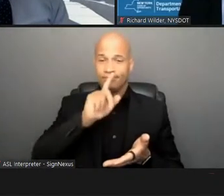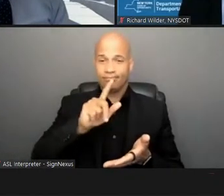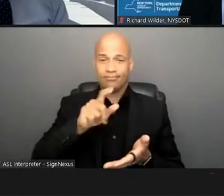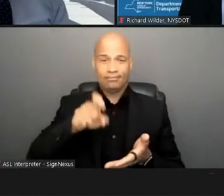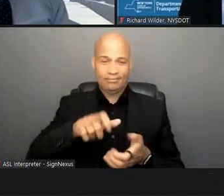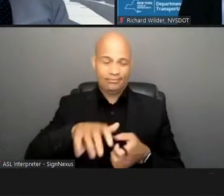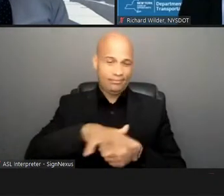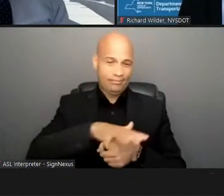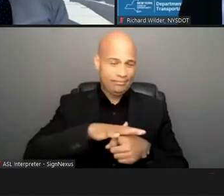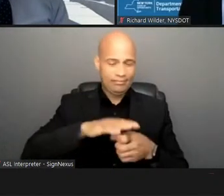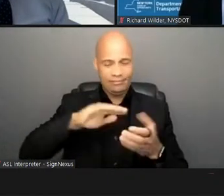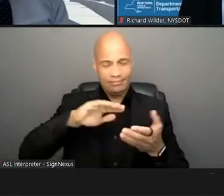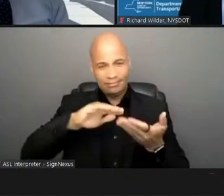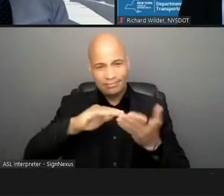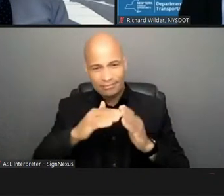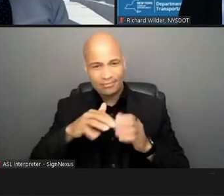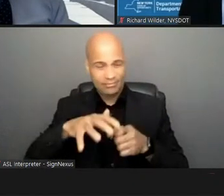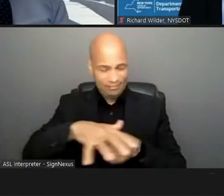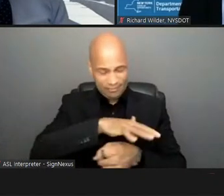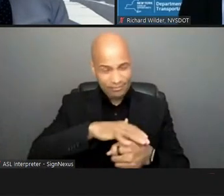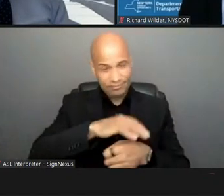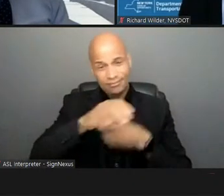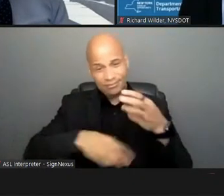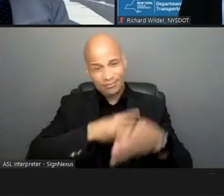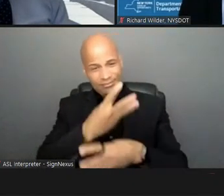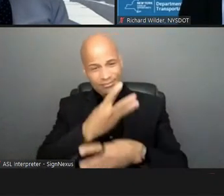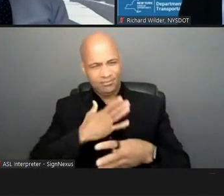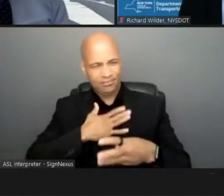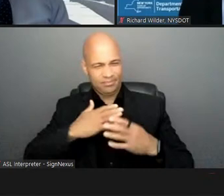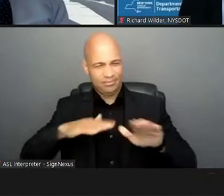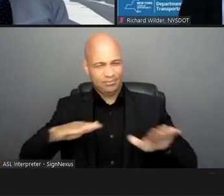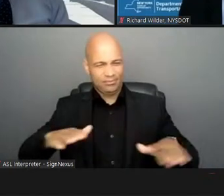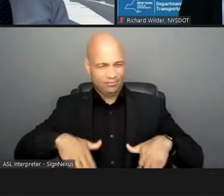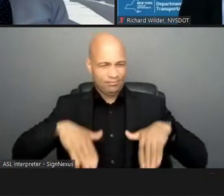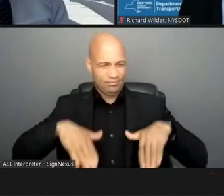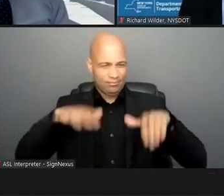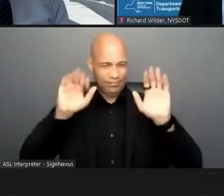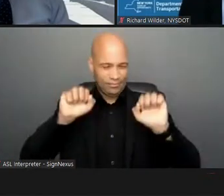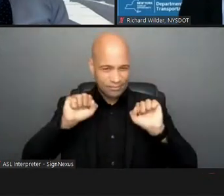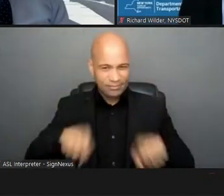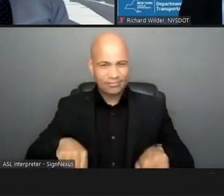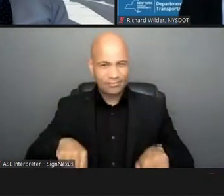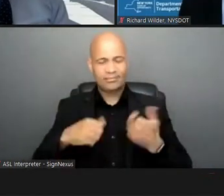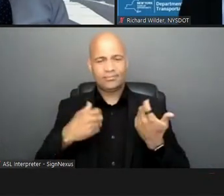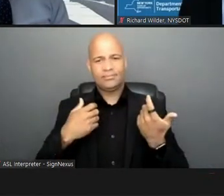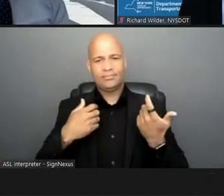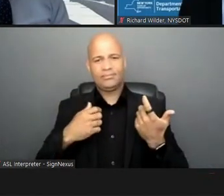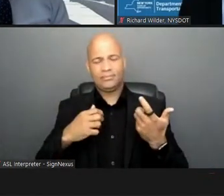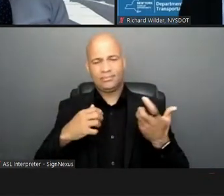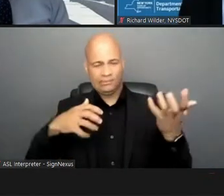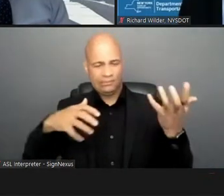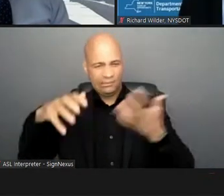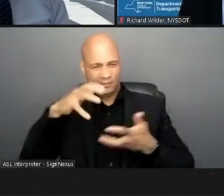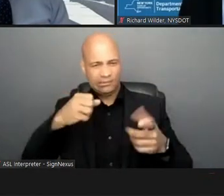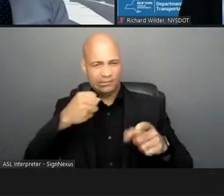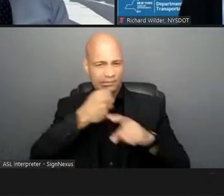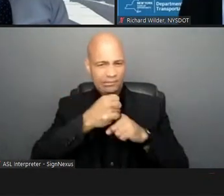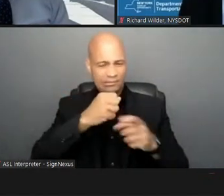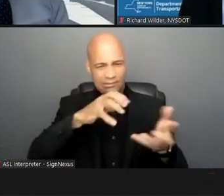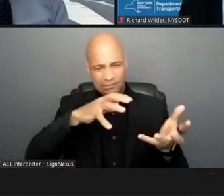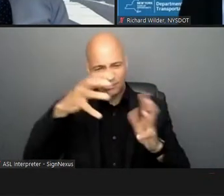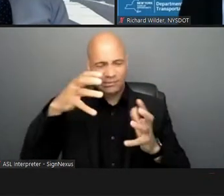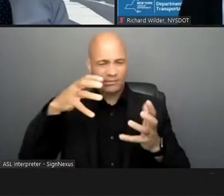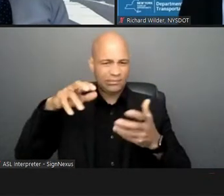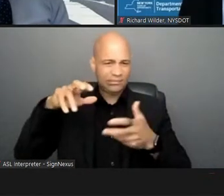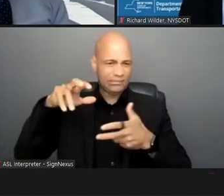world that will ultimately be a healthier place for my kids to live more resilient to the storms that we are likely to come to see more frequently in